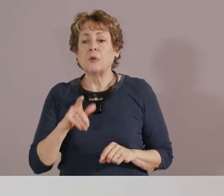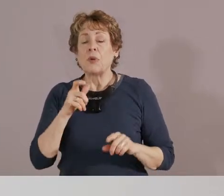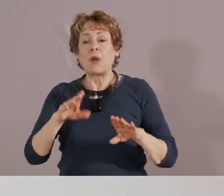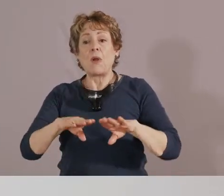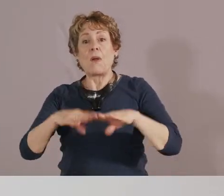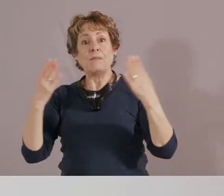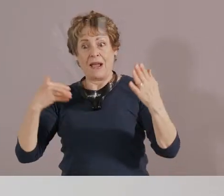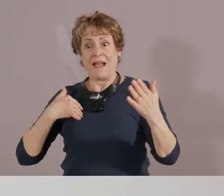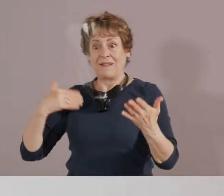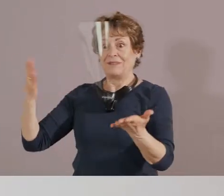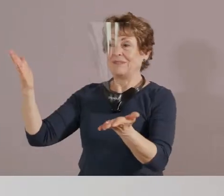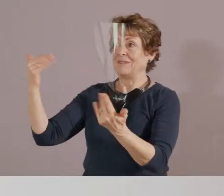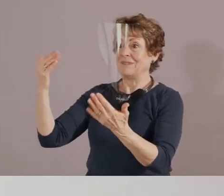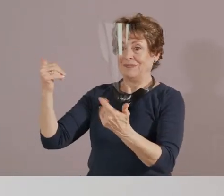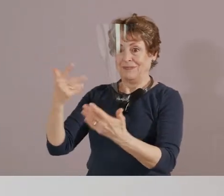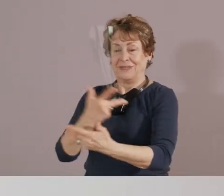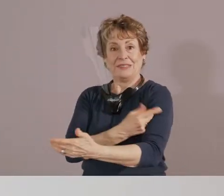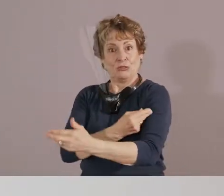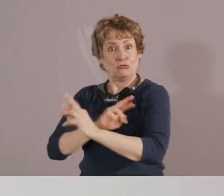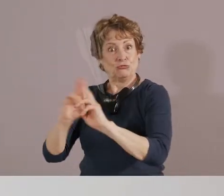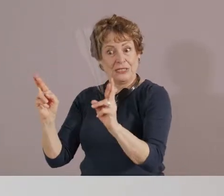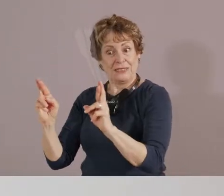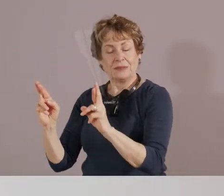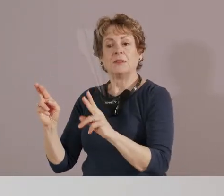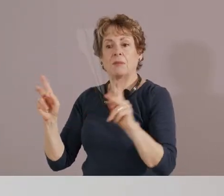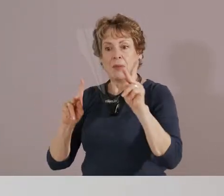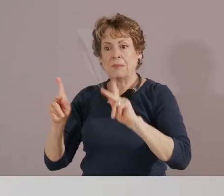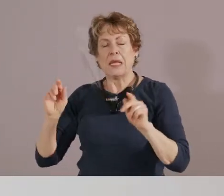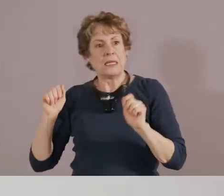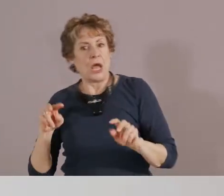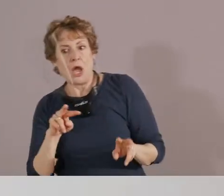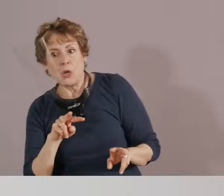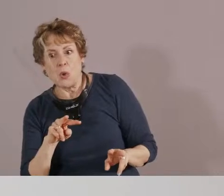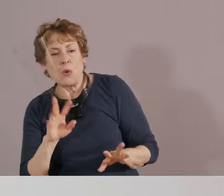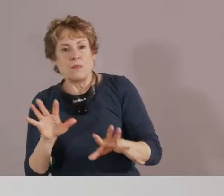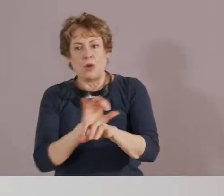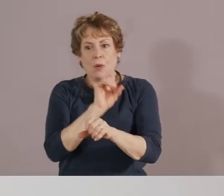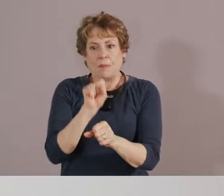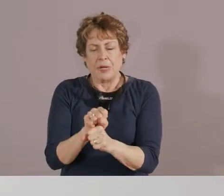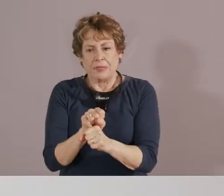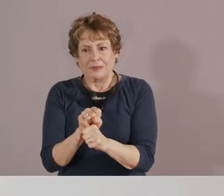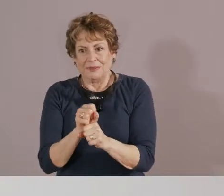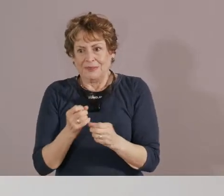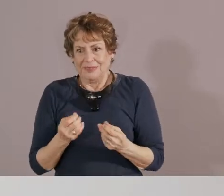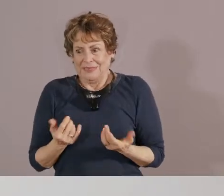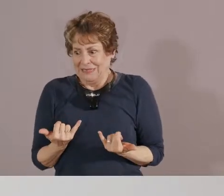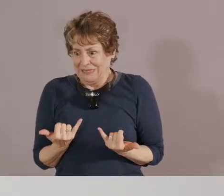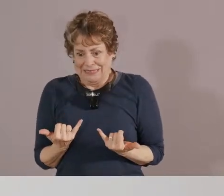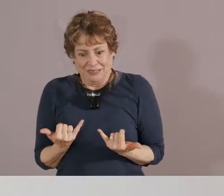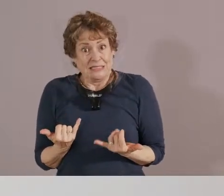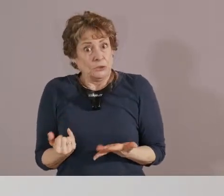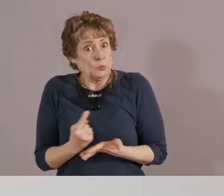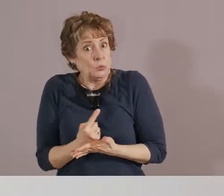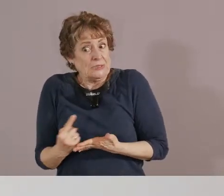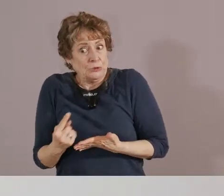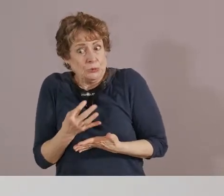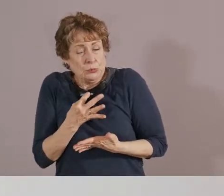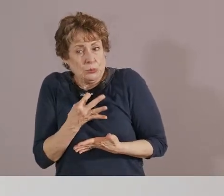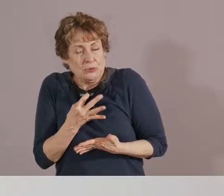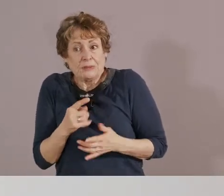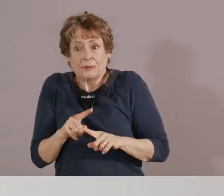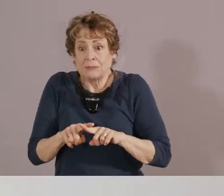could make those appointments potentially this week, depending on how those pharmacies are setting up